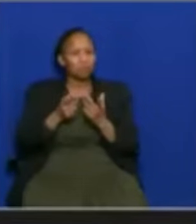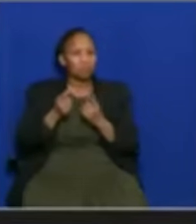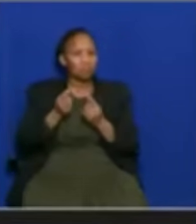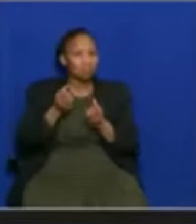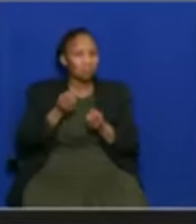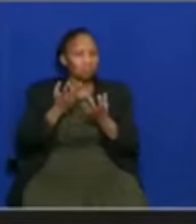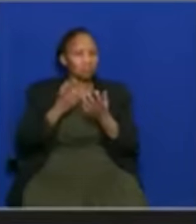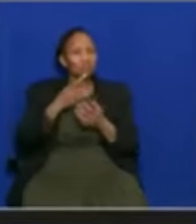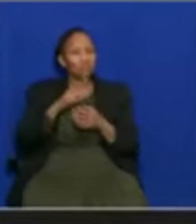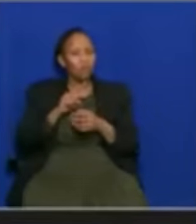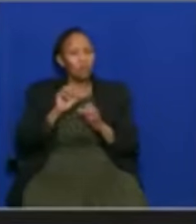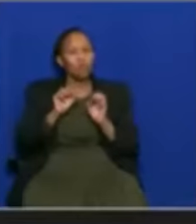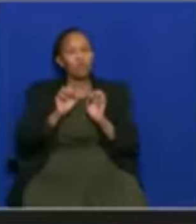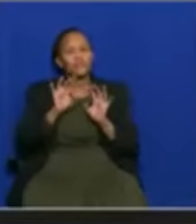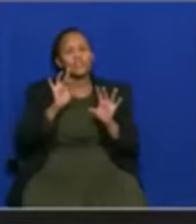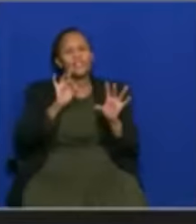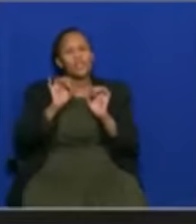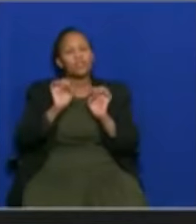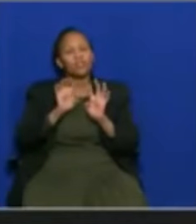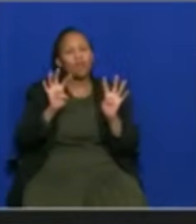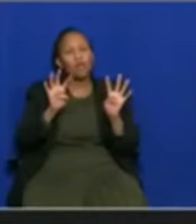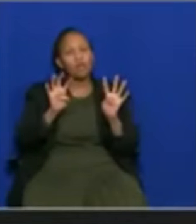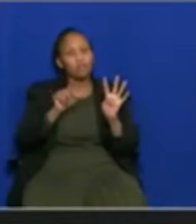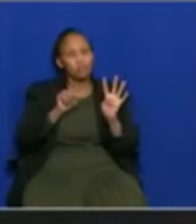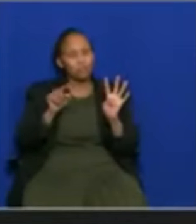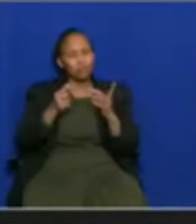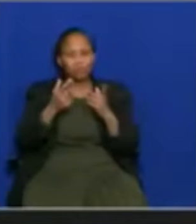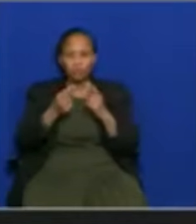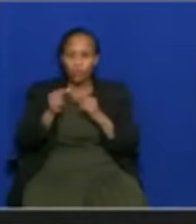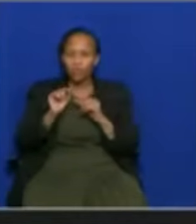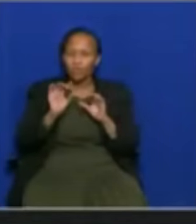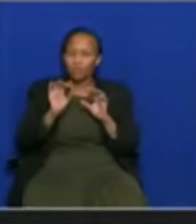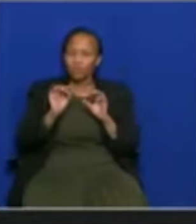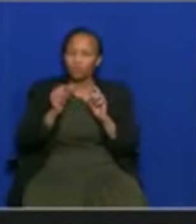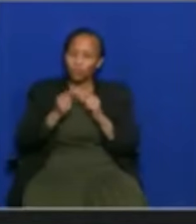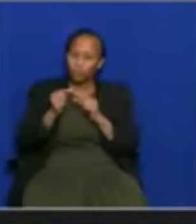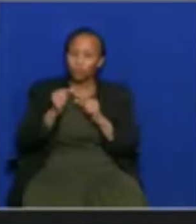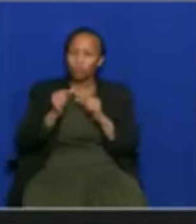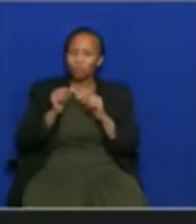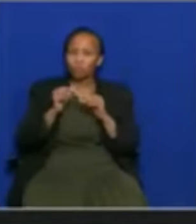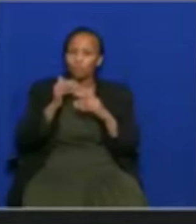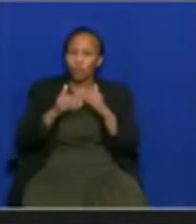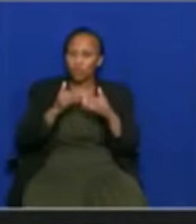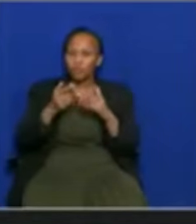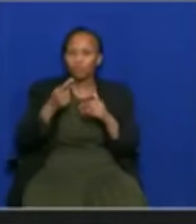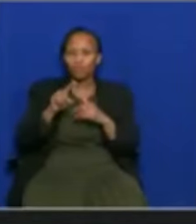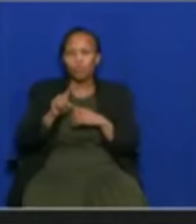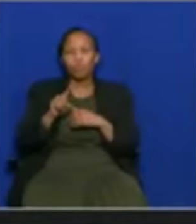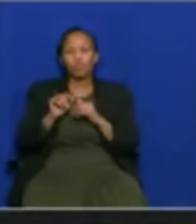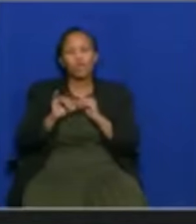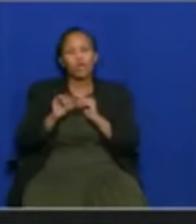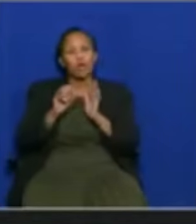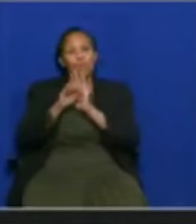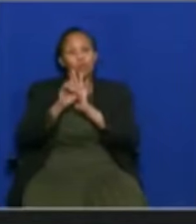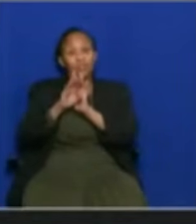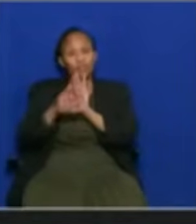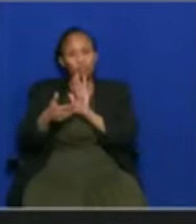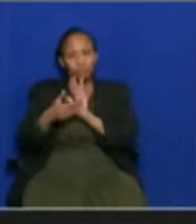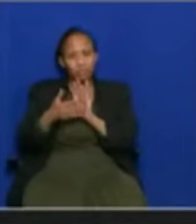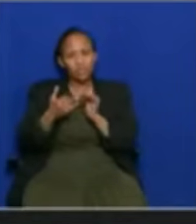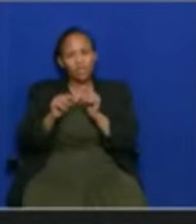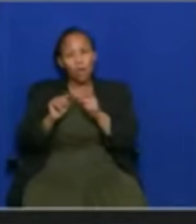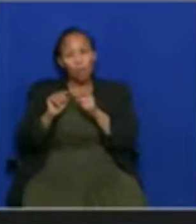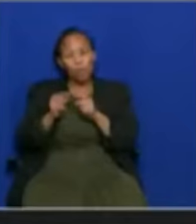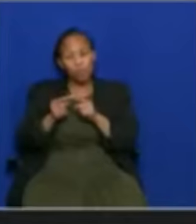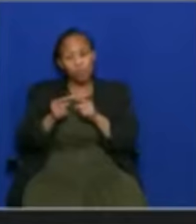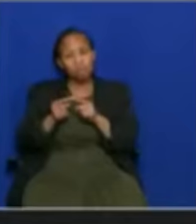to conduct the selection processes for the indicated posts. The first bullet point relates to some posts.